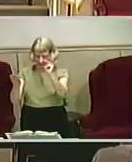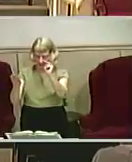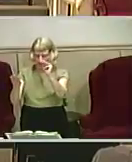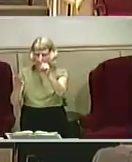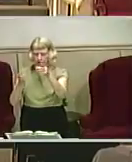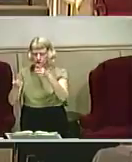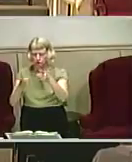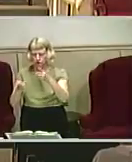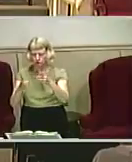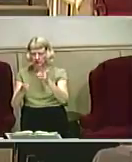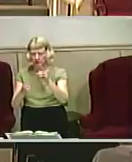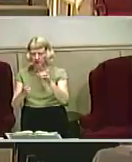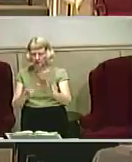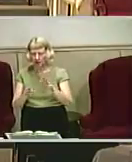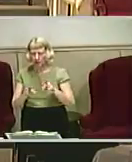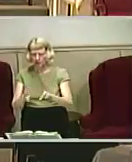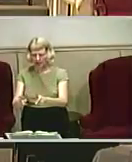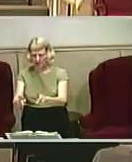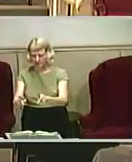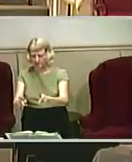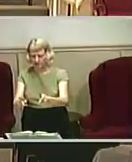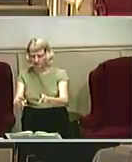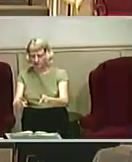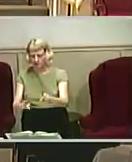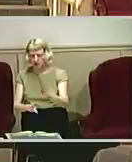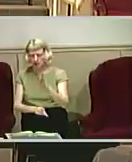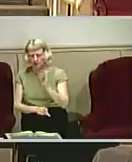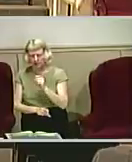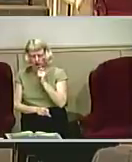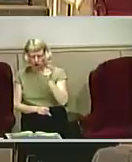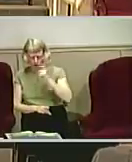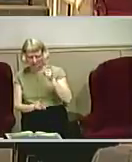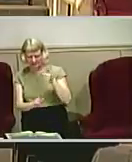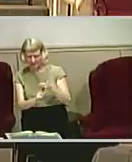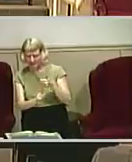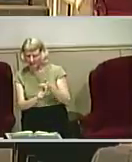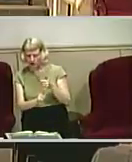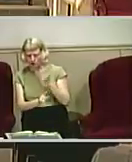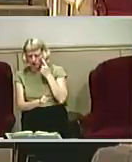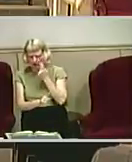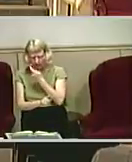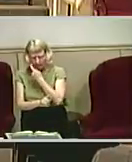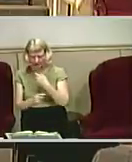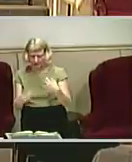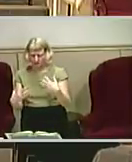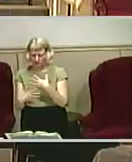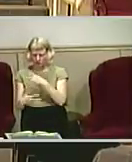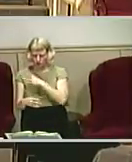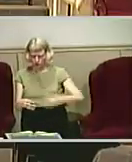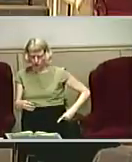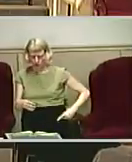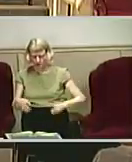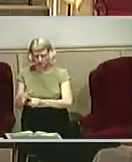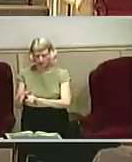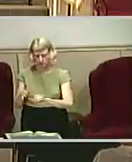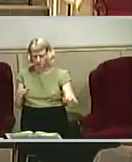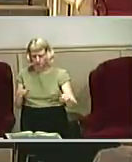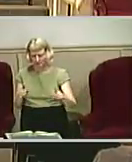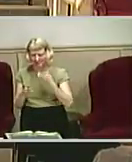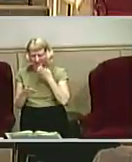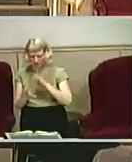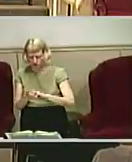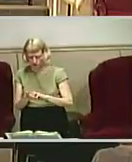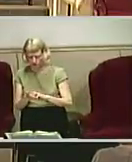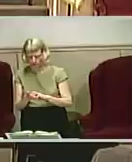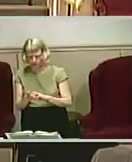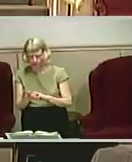acknowledge him, and he shall direct thy paths. Be not wise in thine own eyes. Fear the Lord and depart from